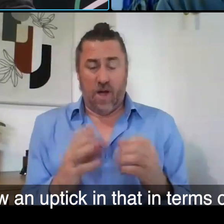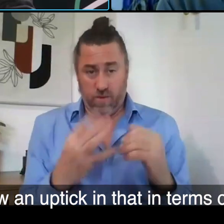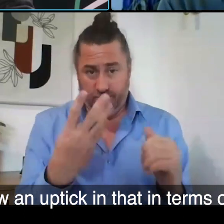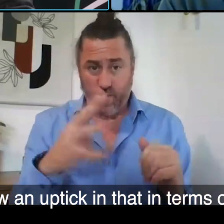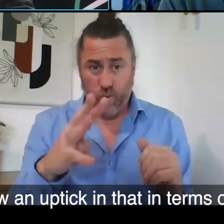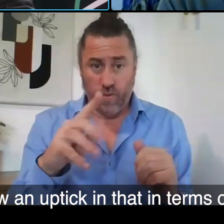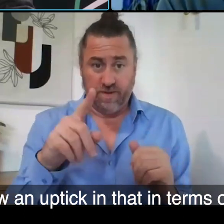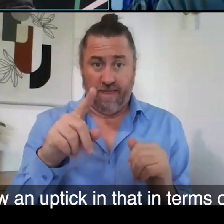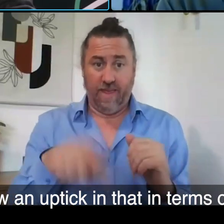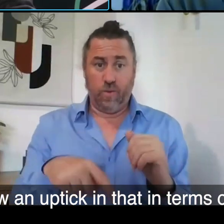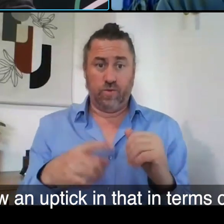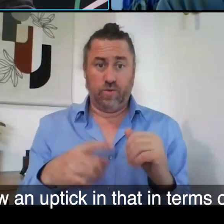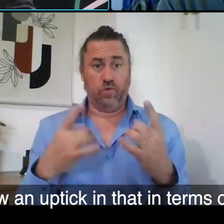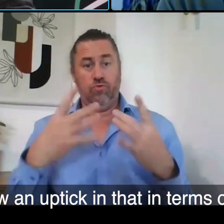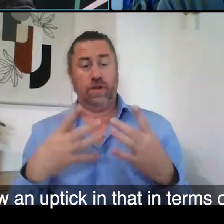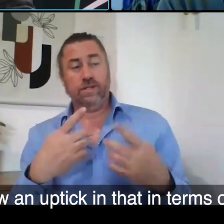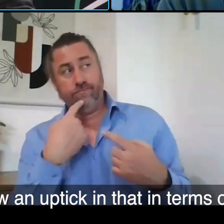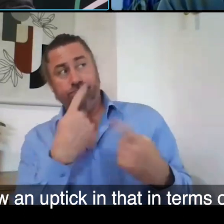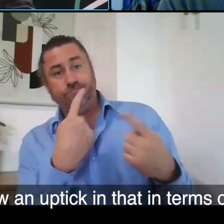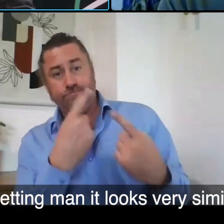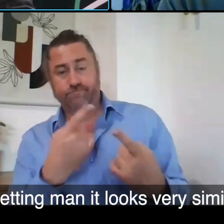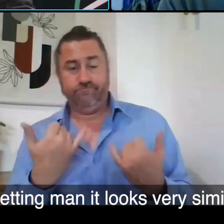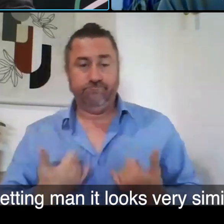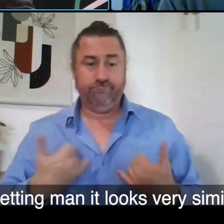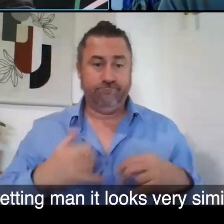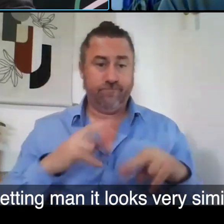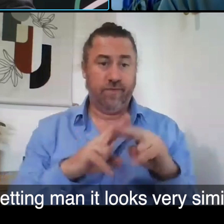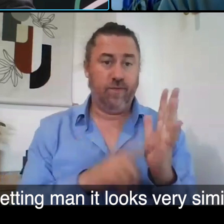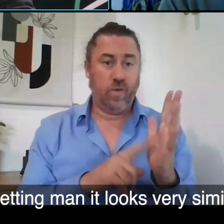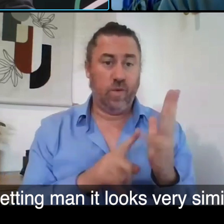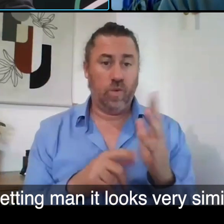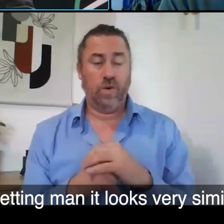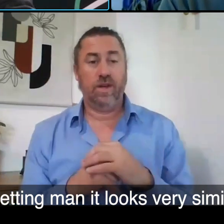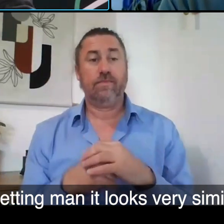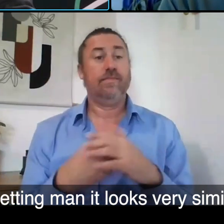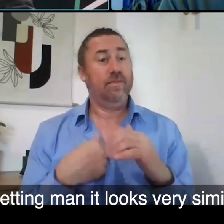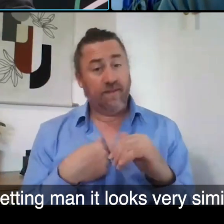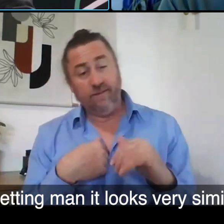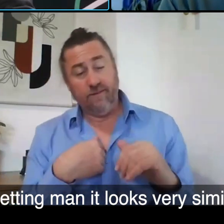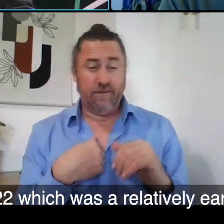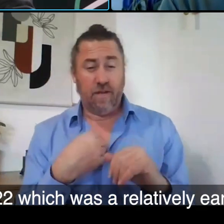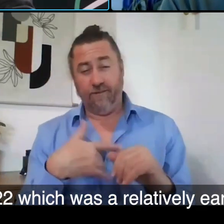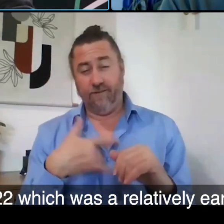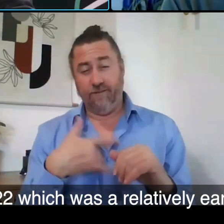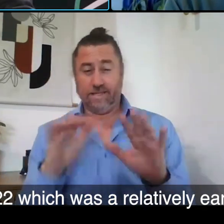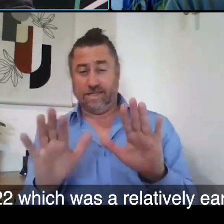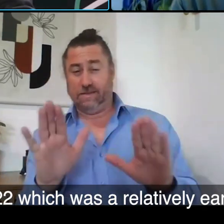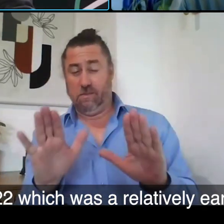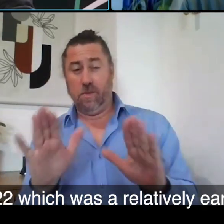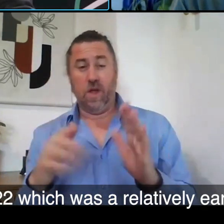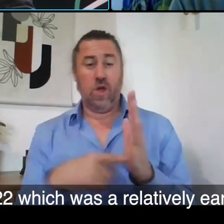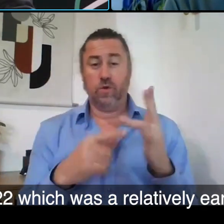uptick in that in terms of notifications. If I was a betting man, it looks very similar to what we saw